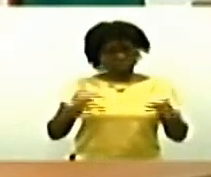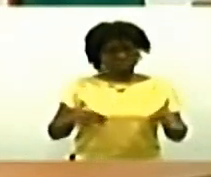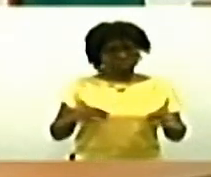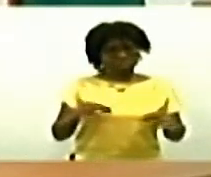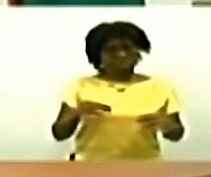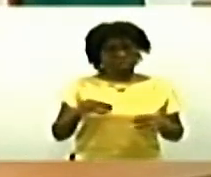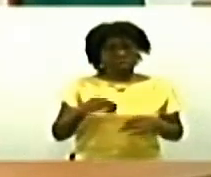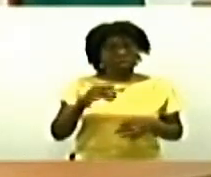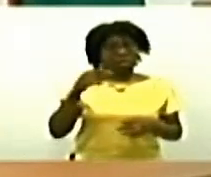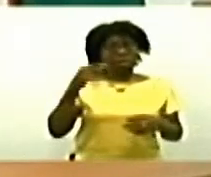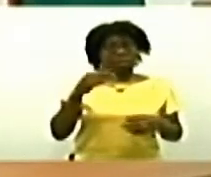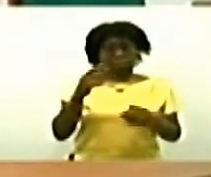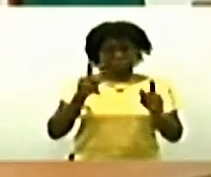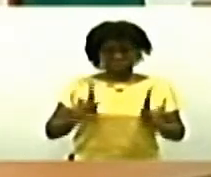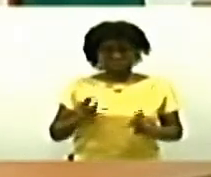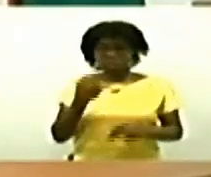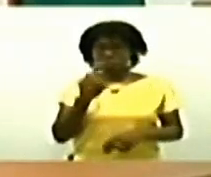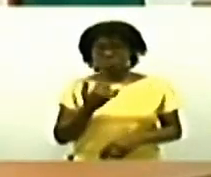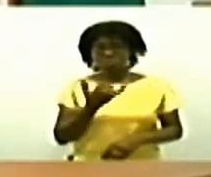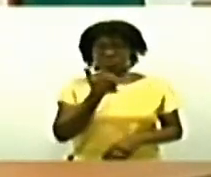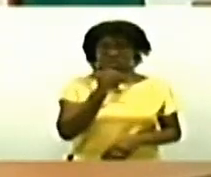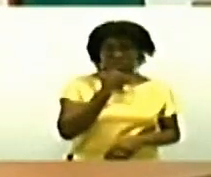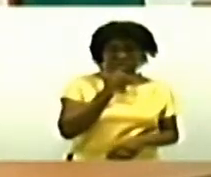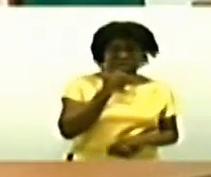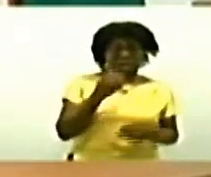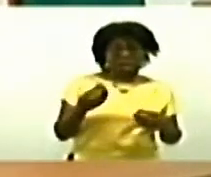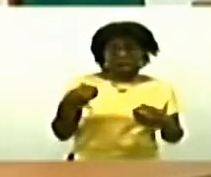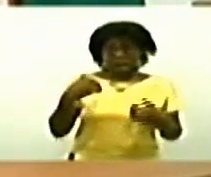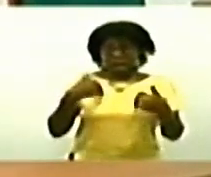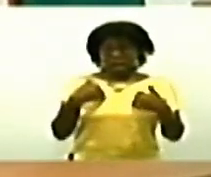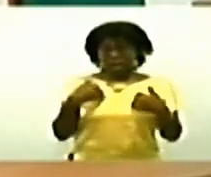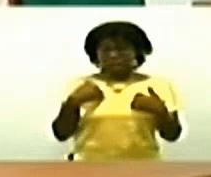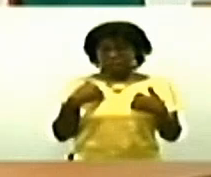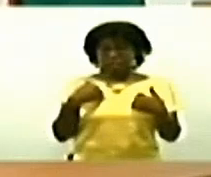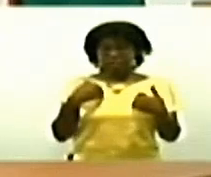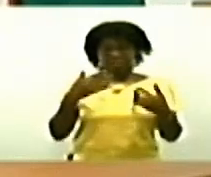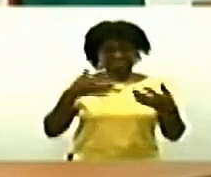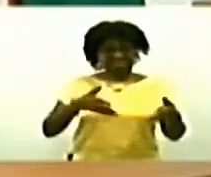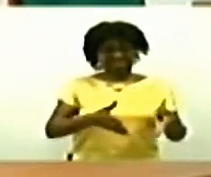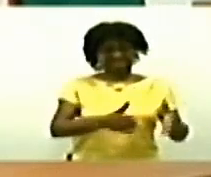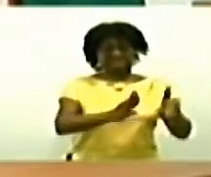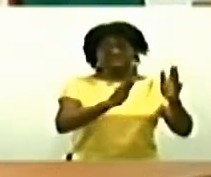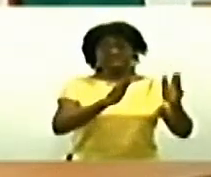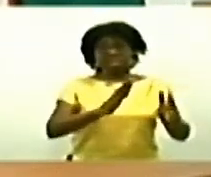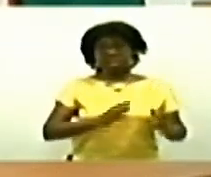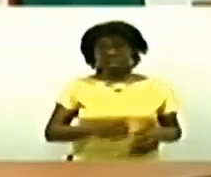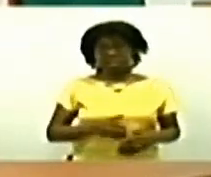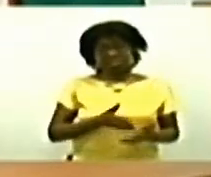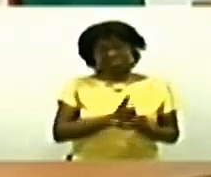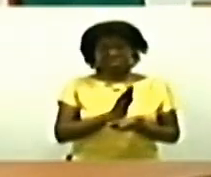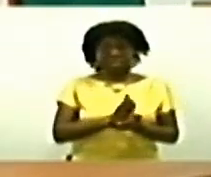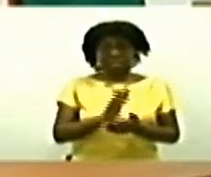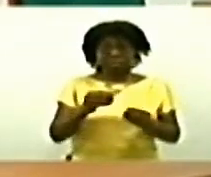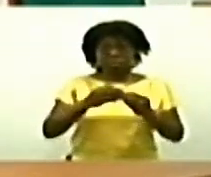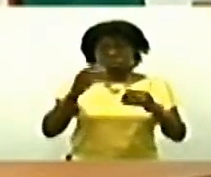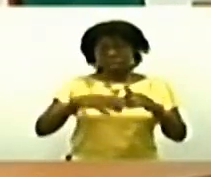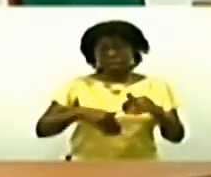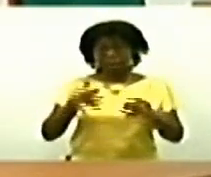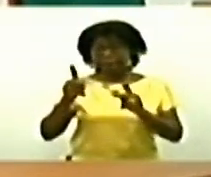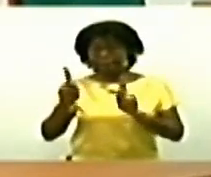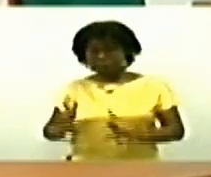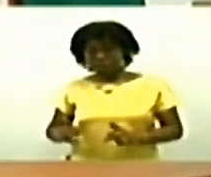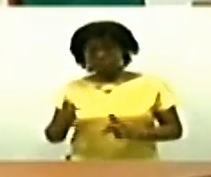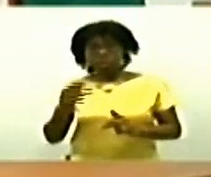more rights. Offenders of the law have more rights quite often than the victims. The courts are